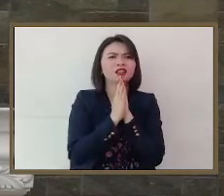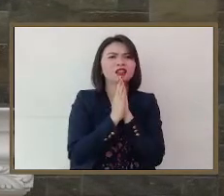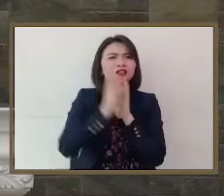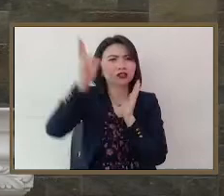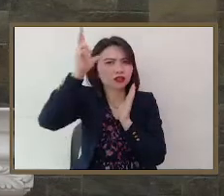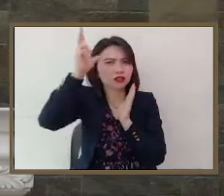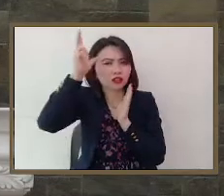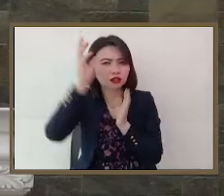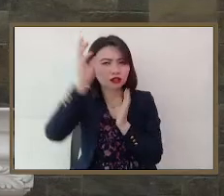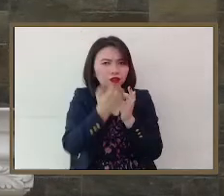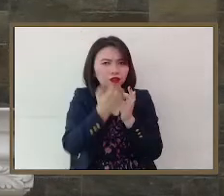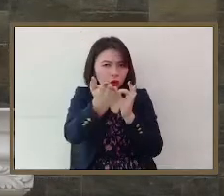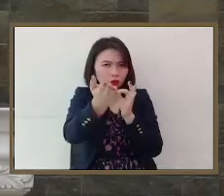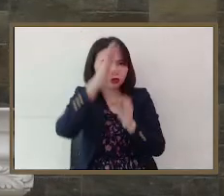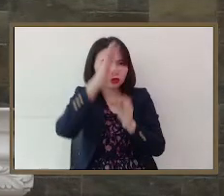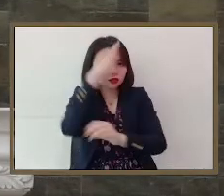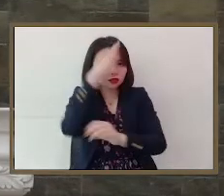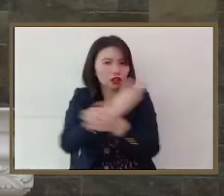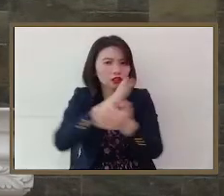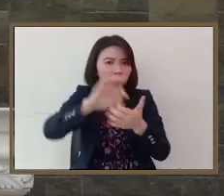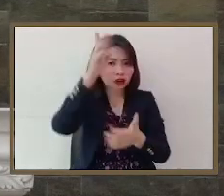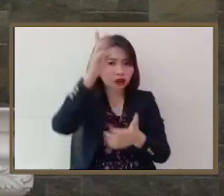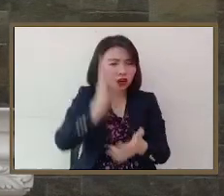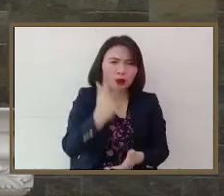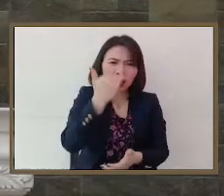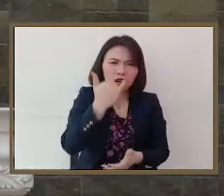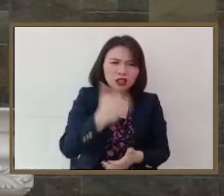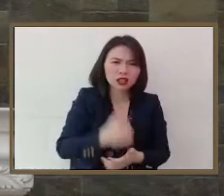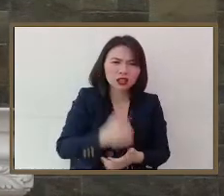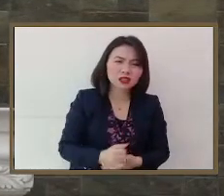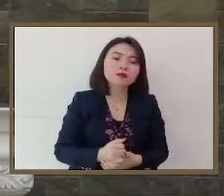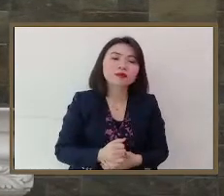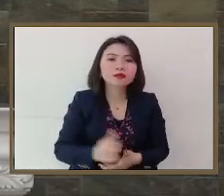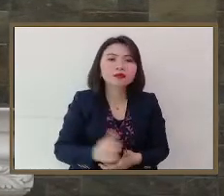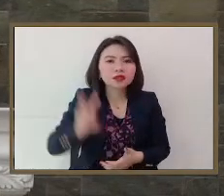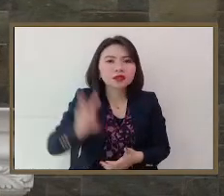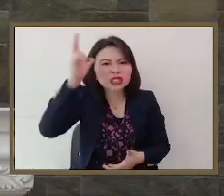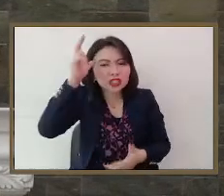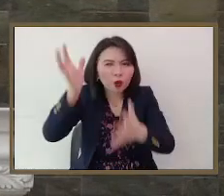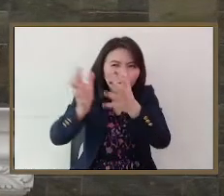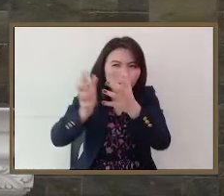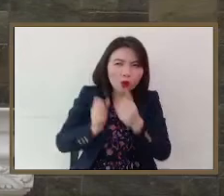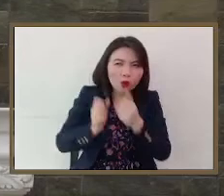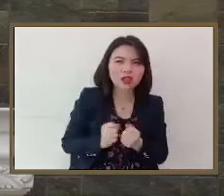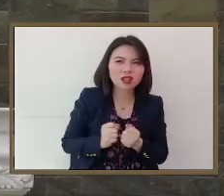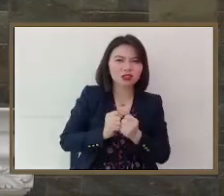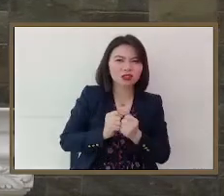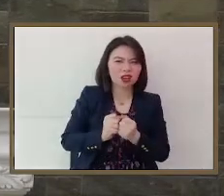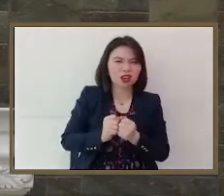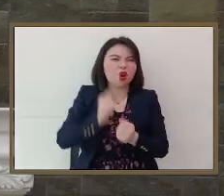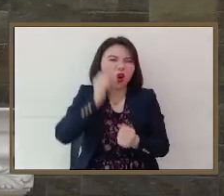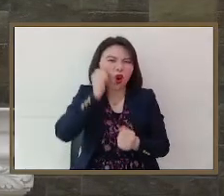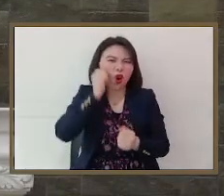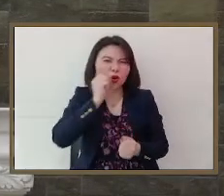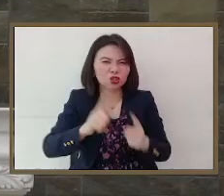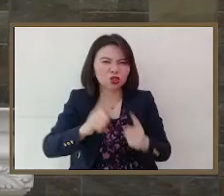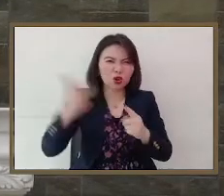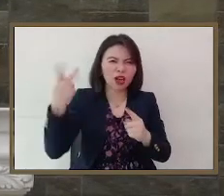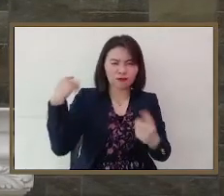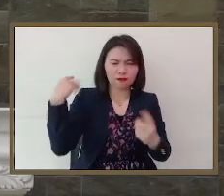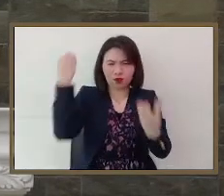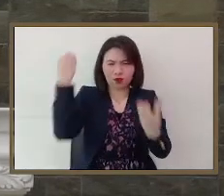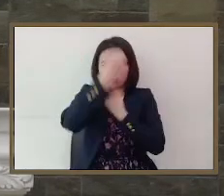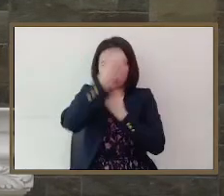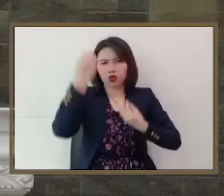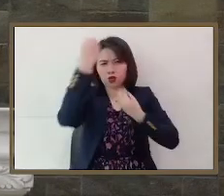God. You see, alam niyo kung bakit? Gusto ng Diablo laging magduda tayo sa